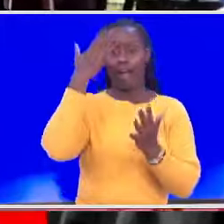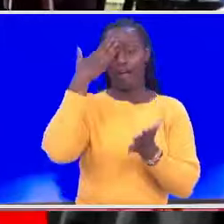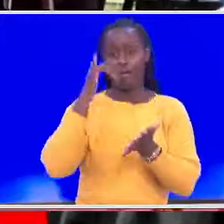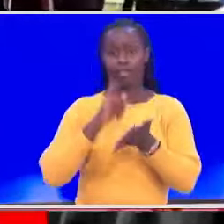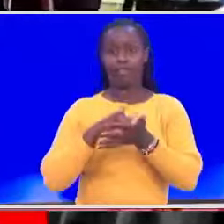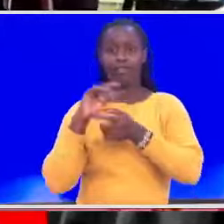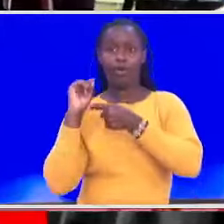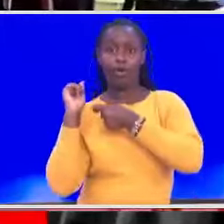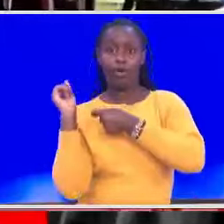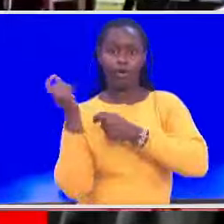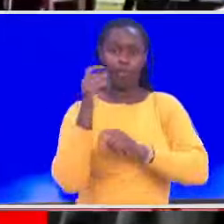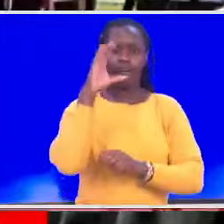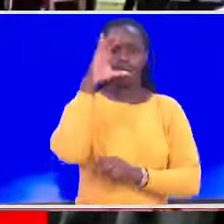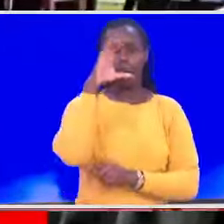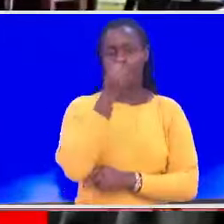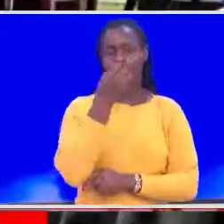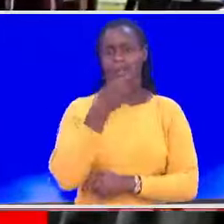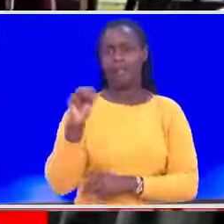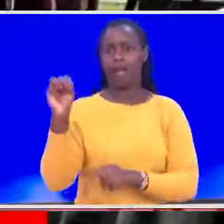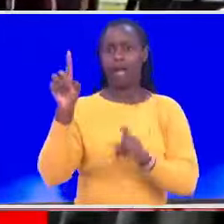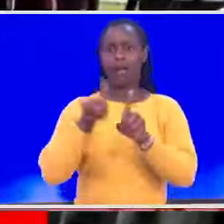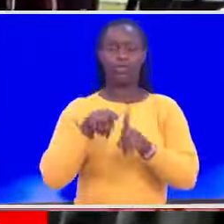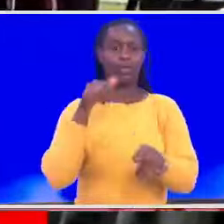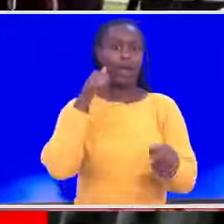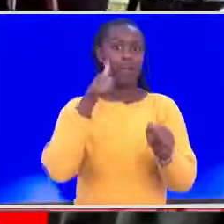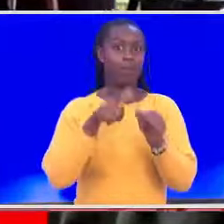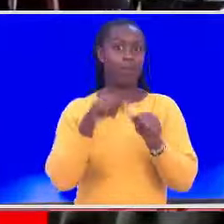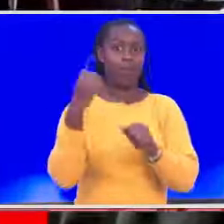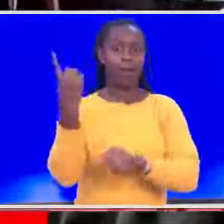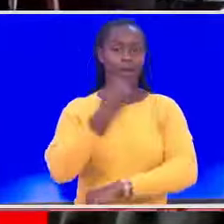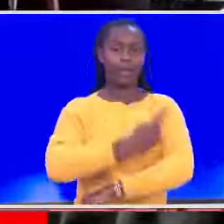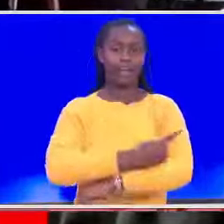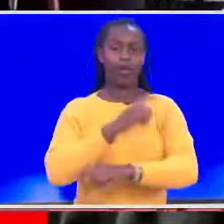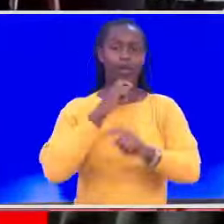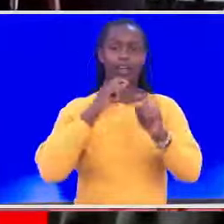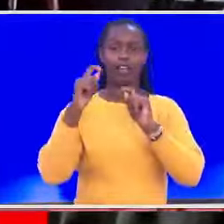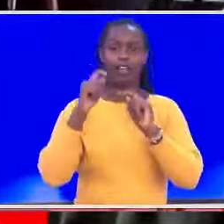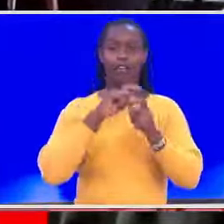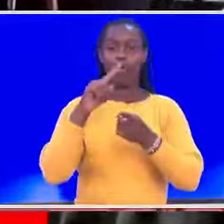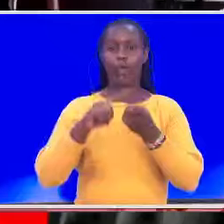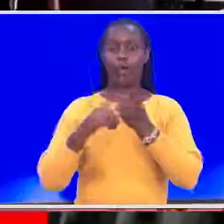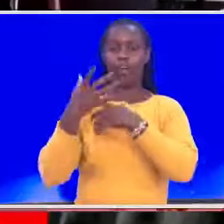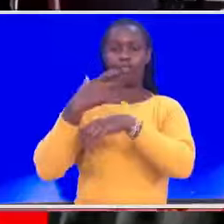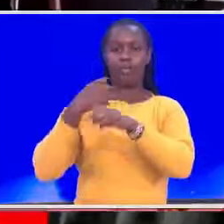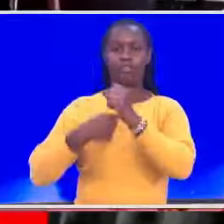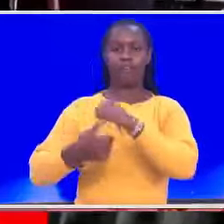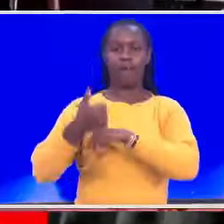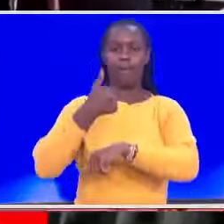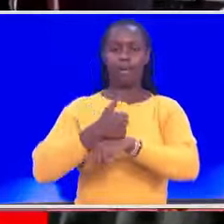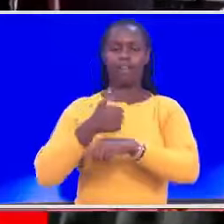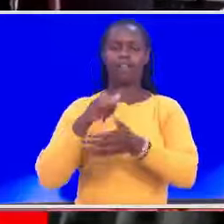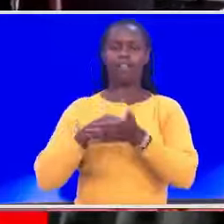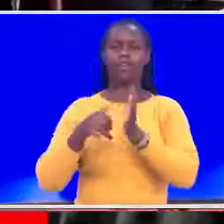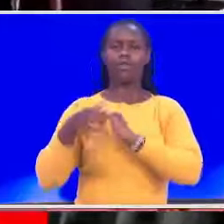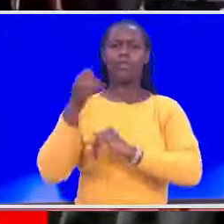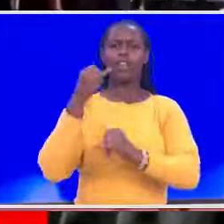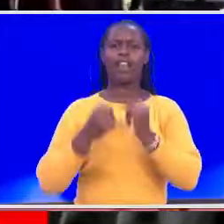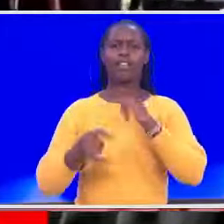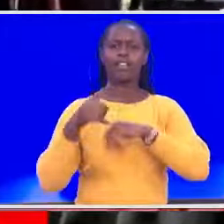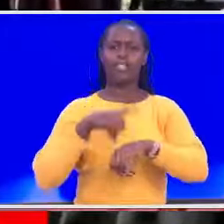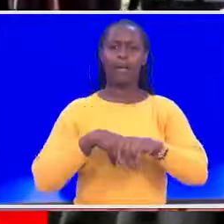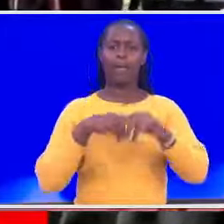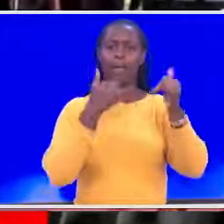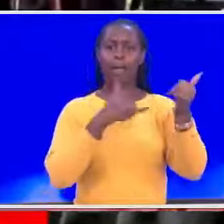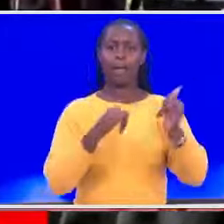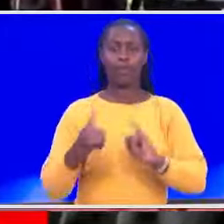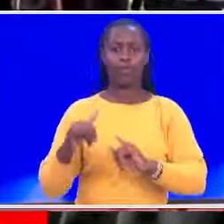him. And he said in an interview when Excellency appointed him, was the last time he played, and just when we were talking on